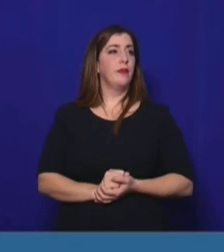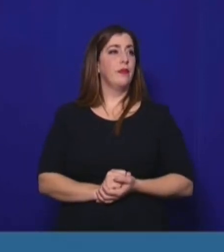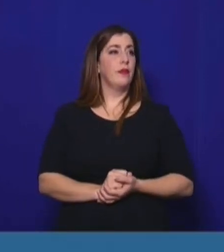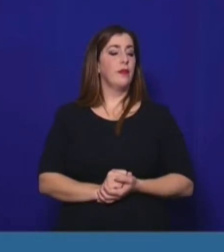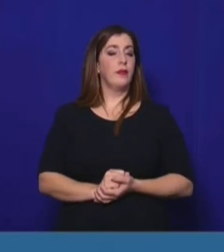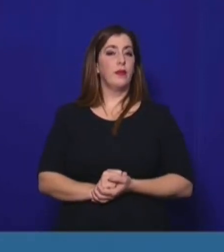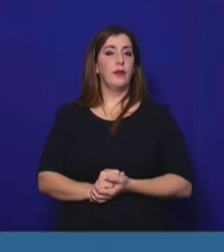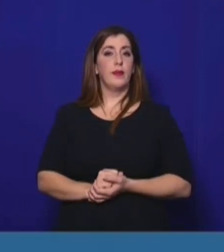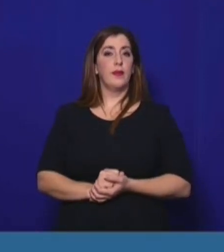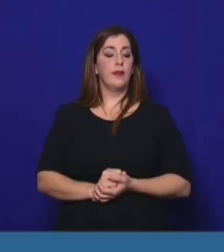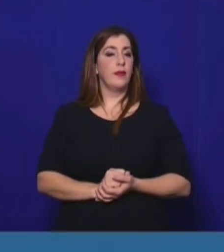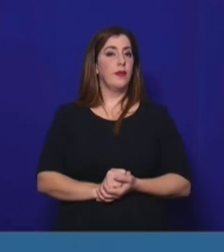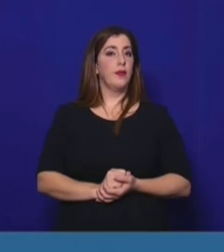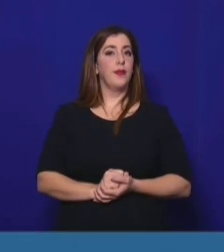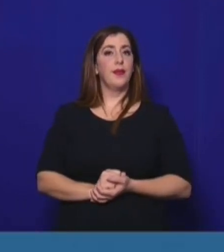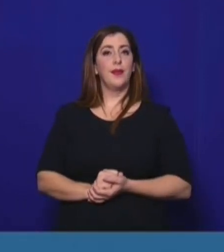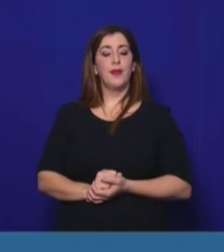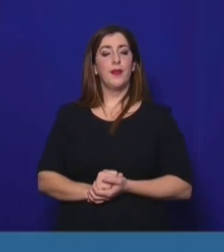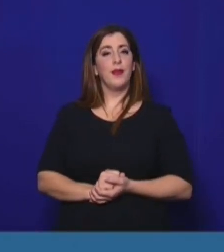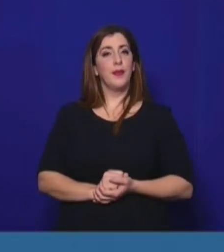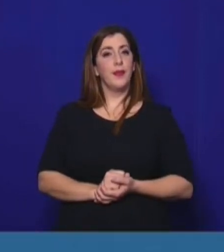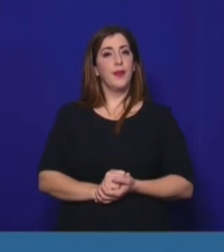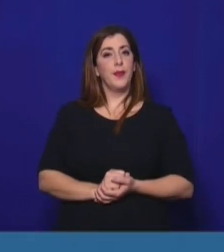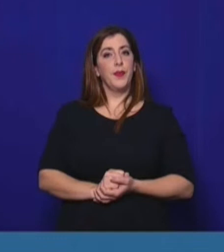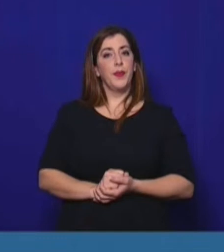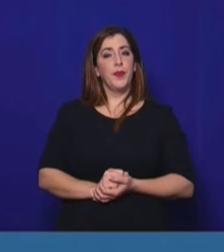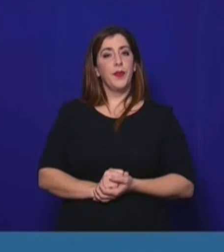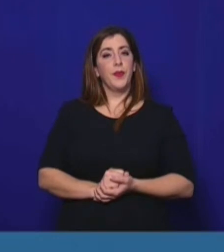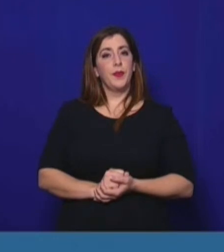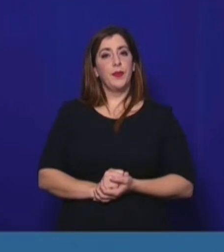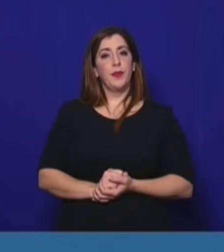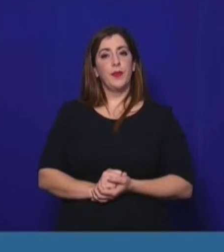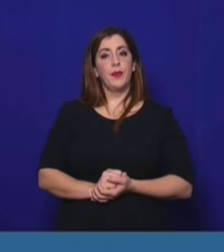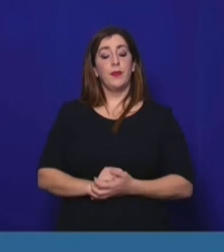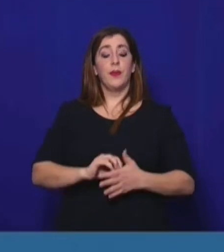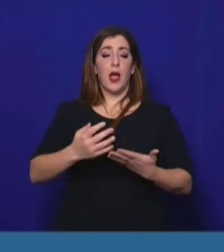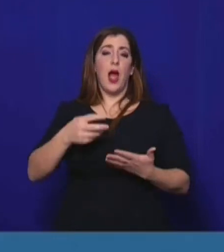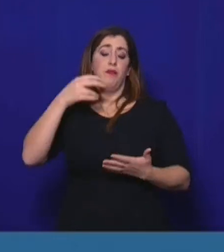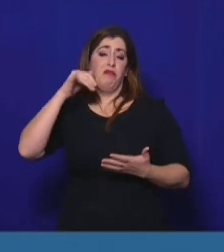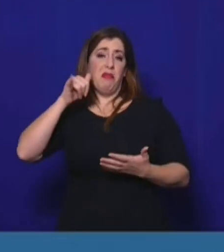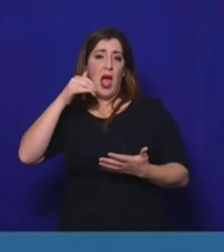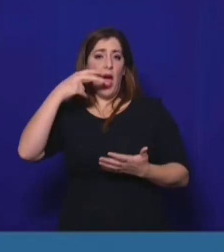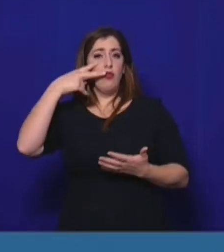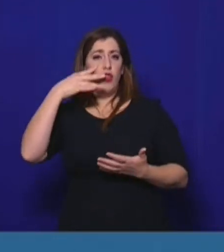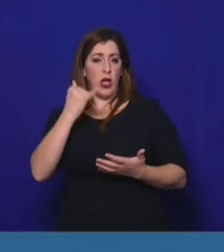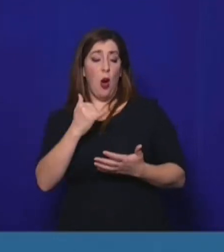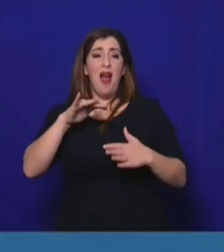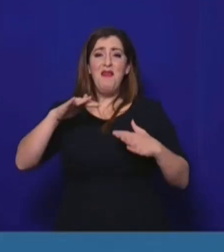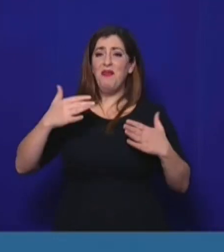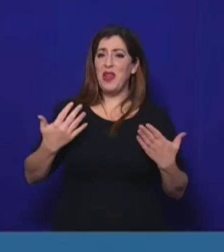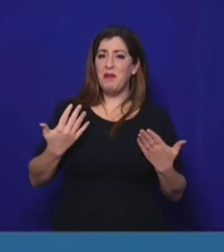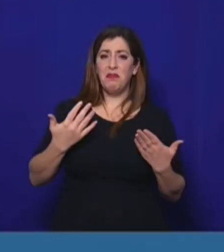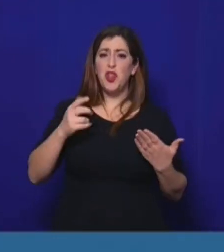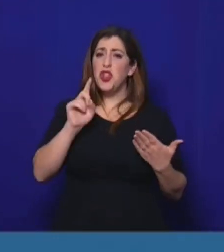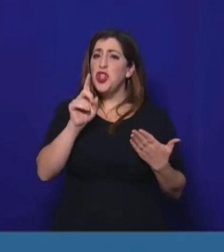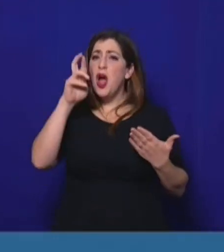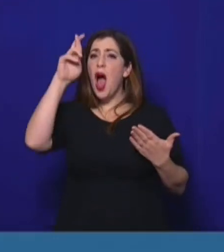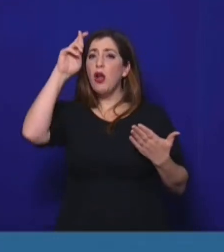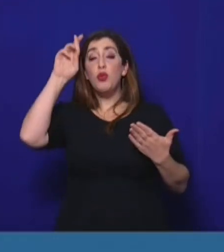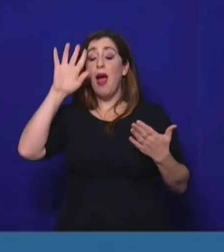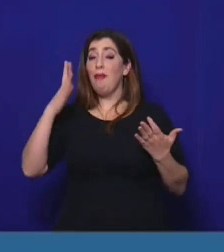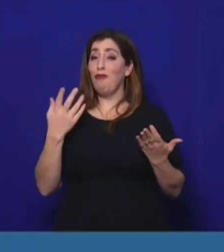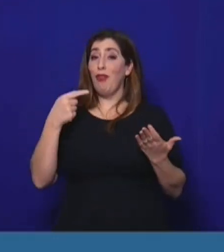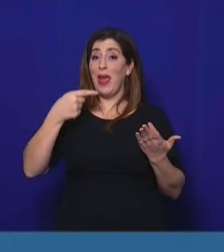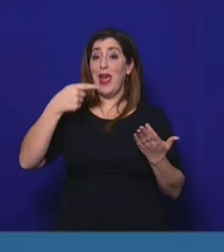Jekk inħarsu wkoll lejn għaliex tista' tkun din is-sitwazzjoni ta' din iż-żieda, jekk tħarsu naqra